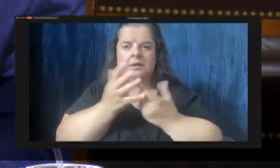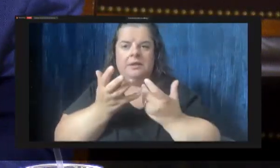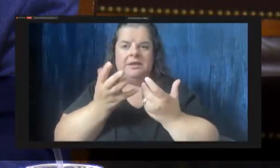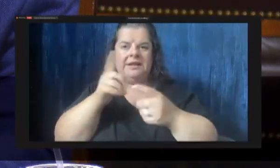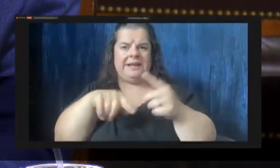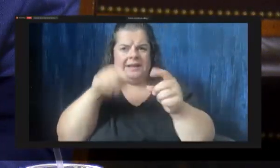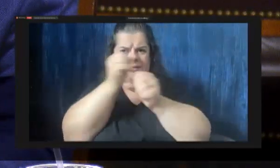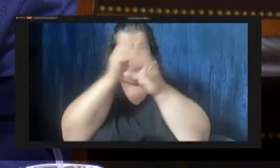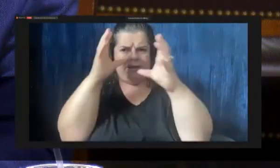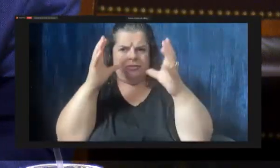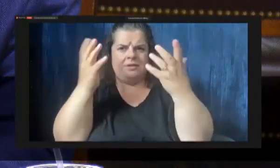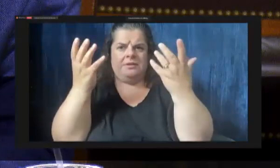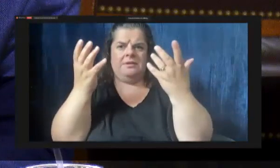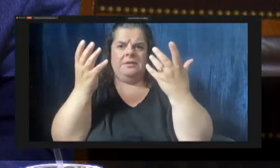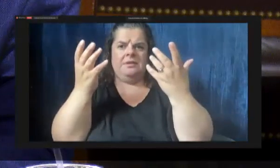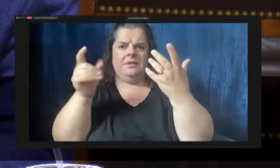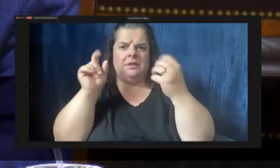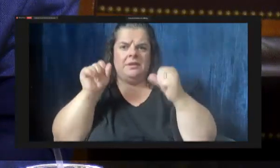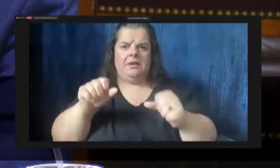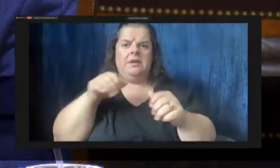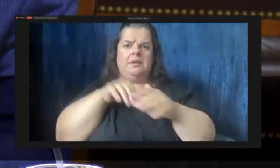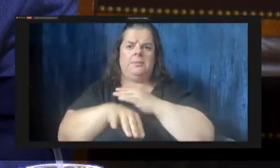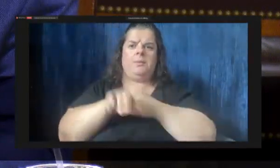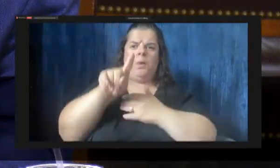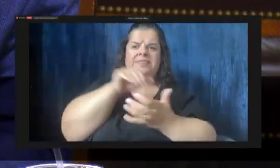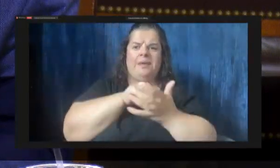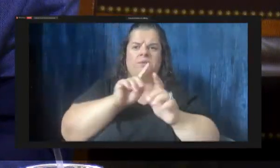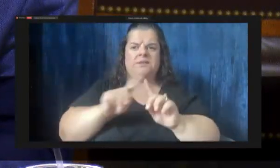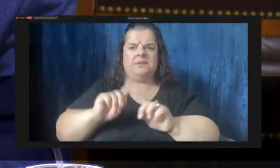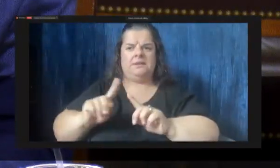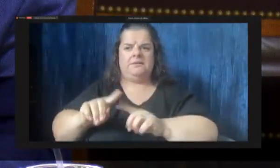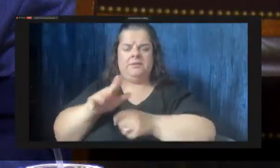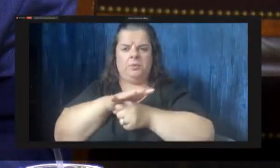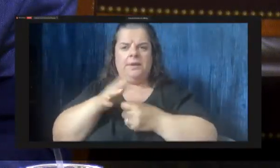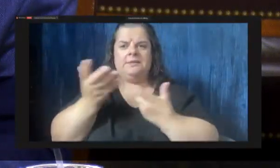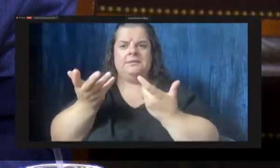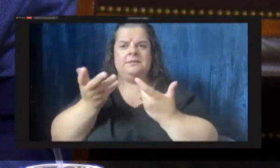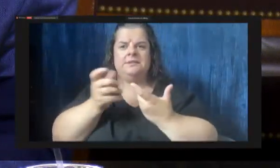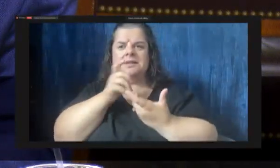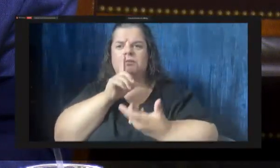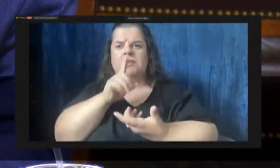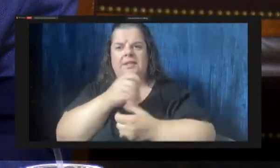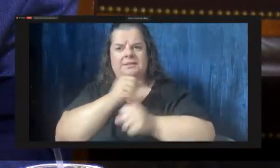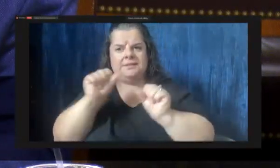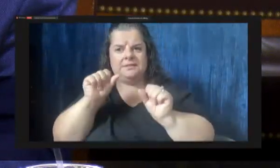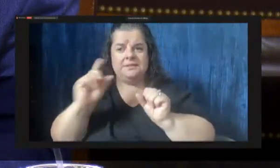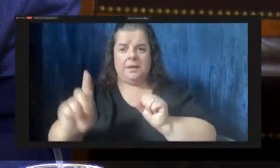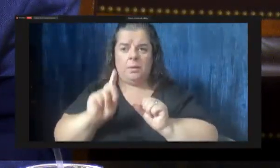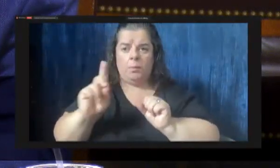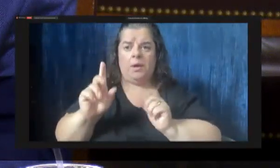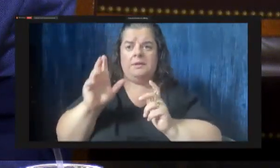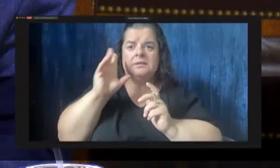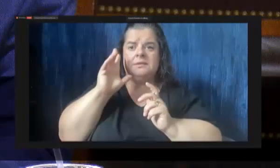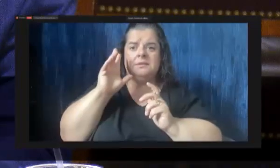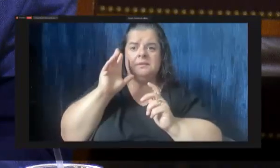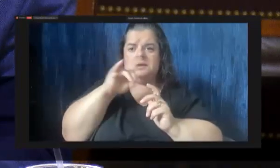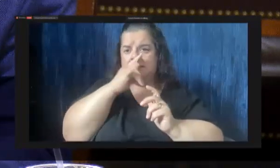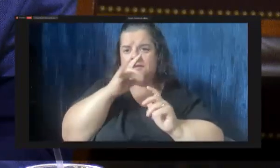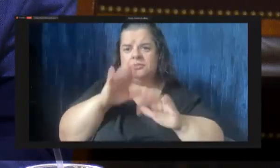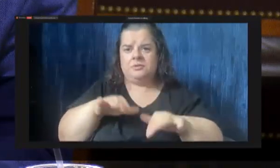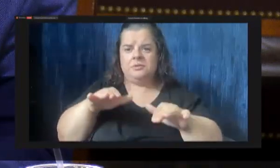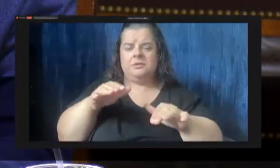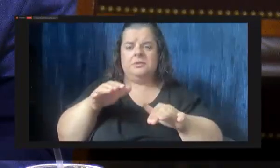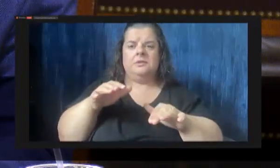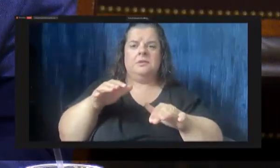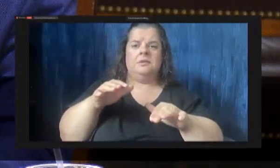imagine. I mean, you could come in 1,000 different ways, and if it's not super secure, some kids. I used to build shacks. I